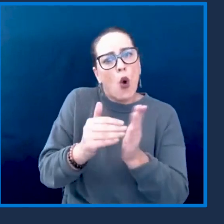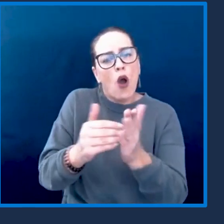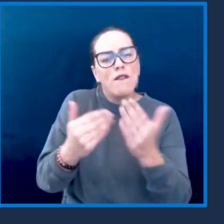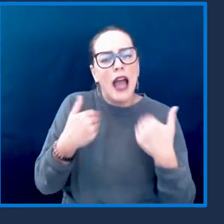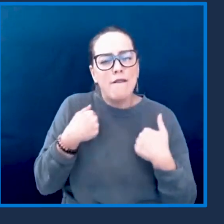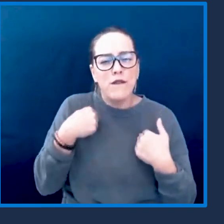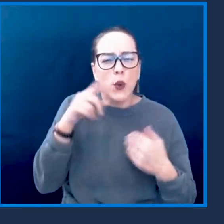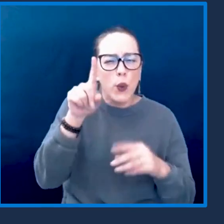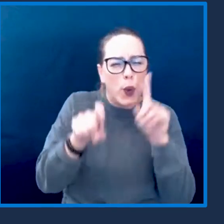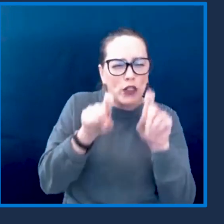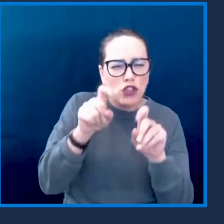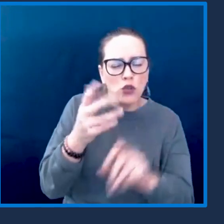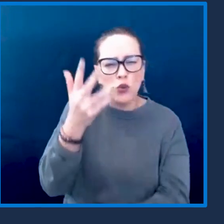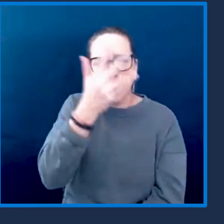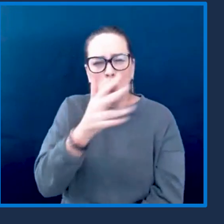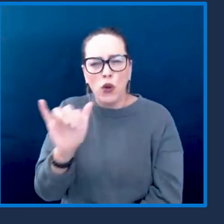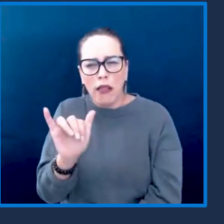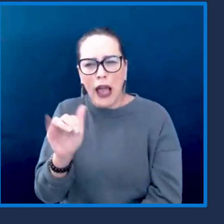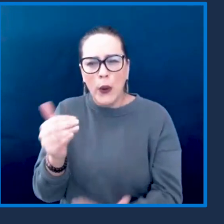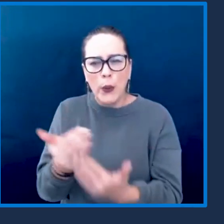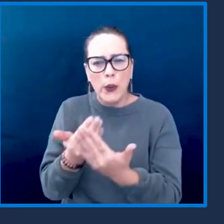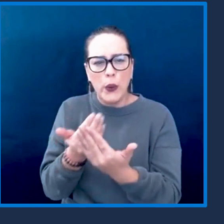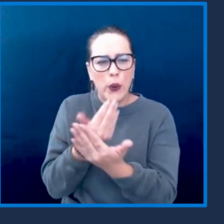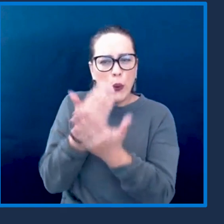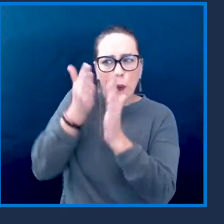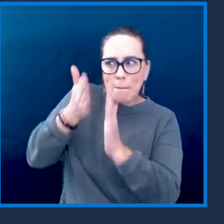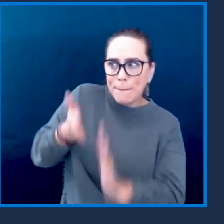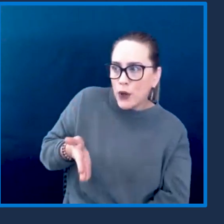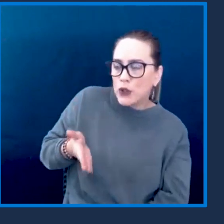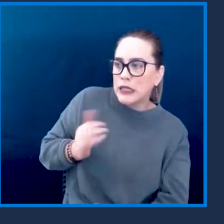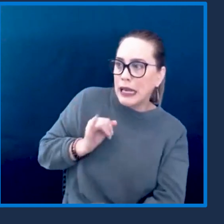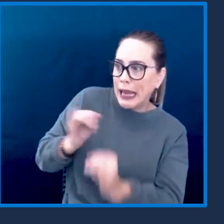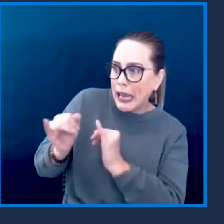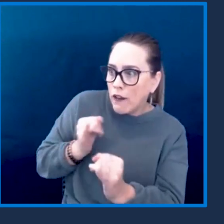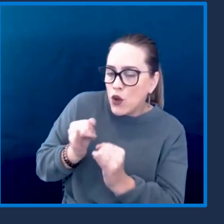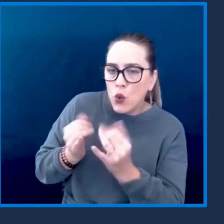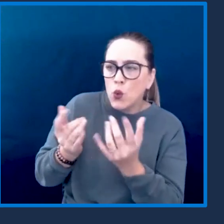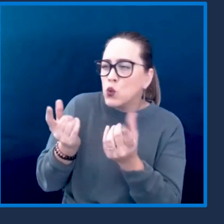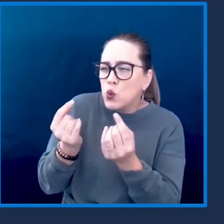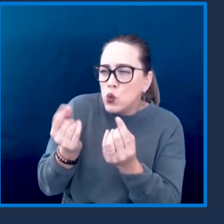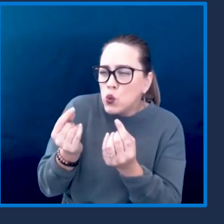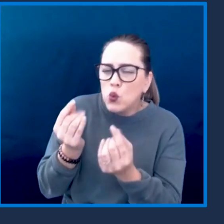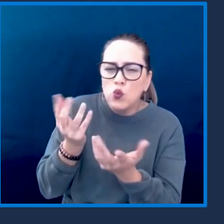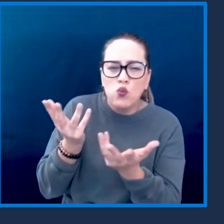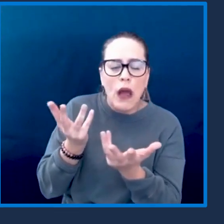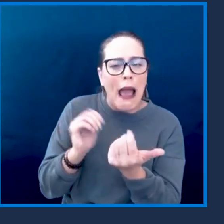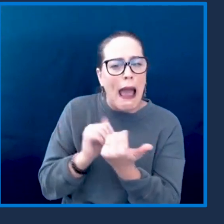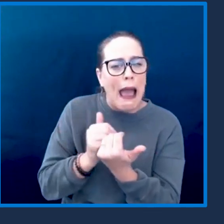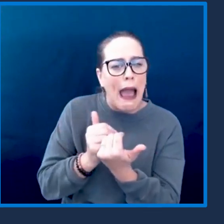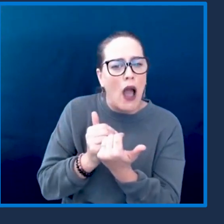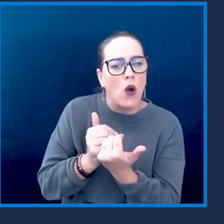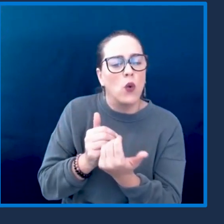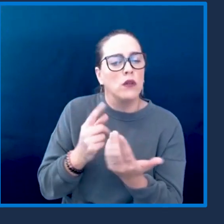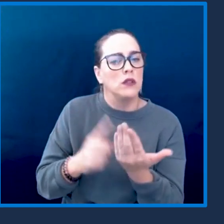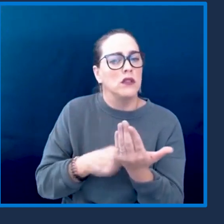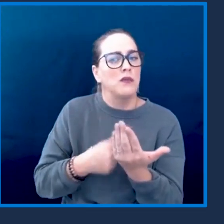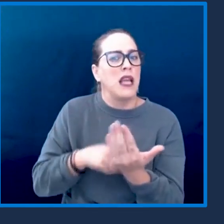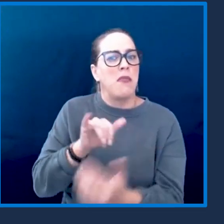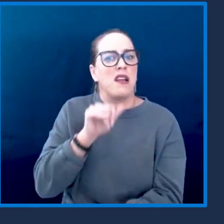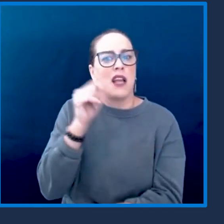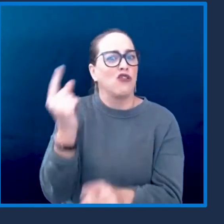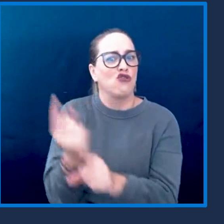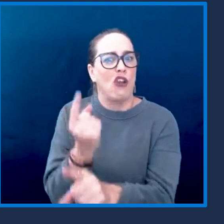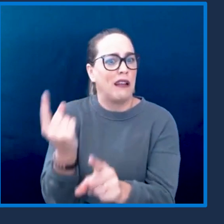a new hire will be like, or even what someone they're going to be interviewing will be like, that are really very incorrect and